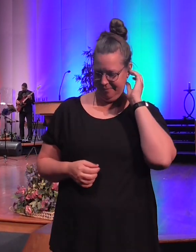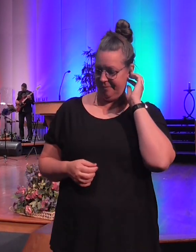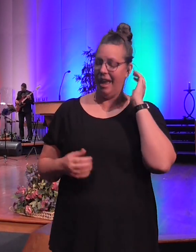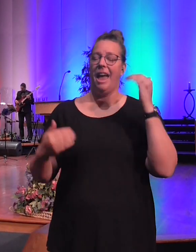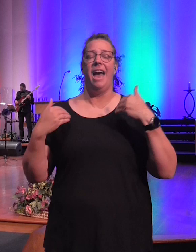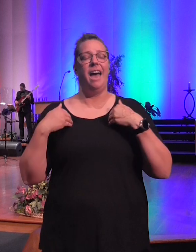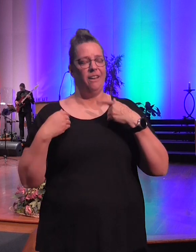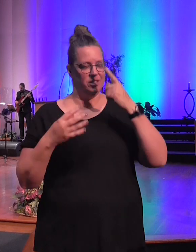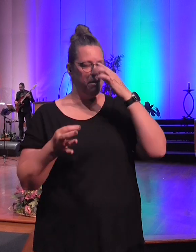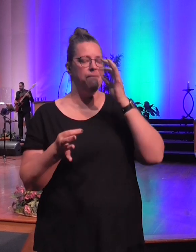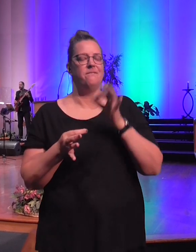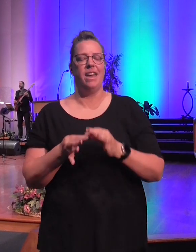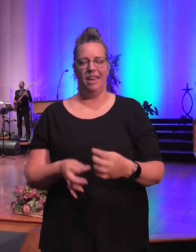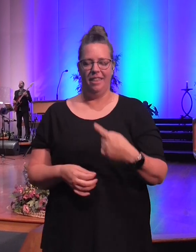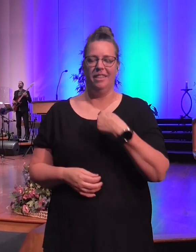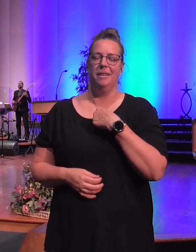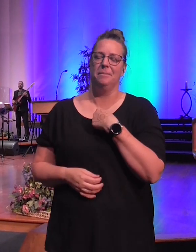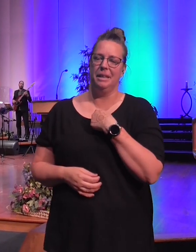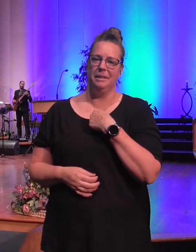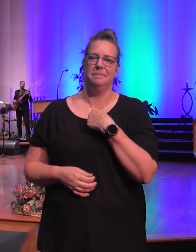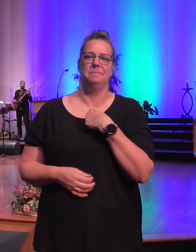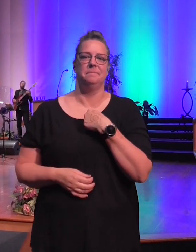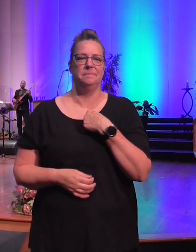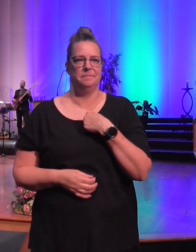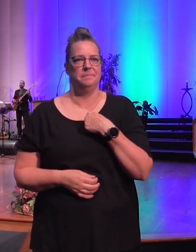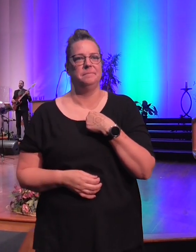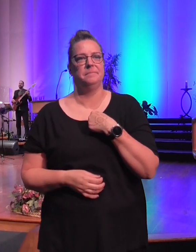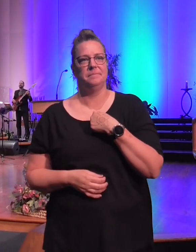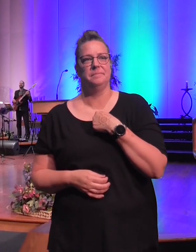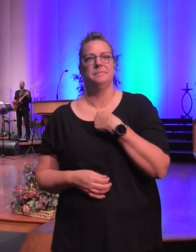Have a little faith in me.